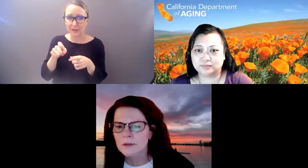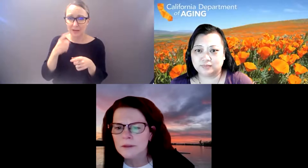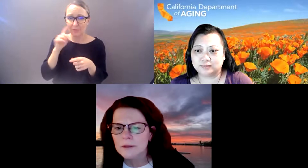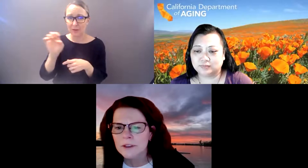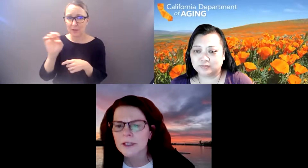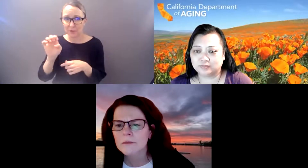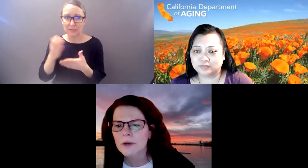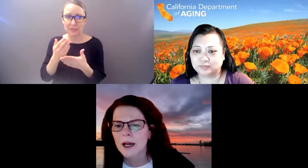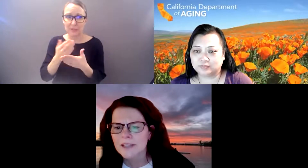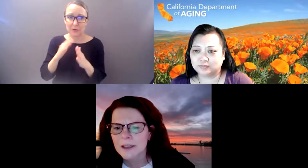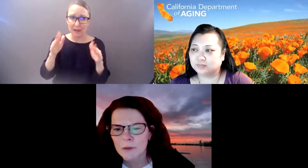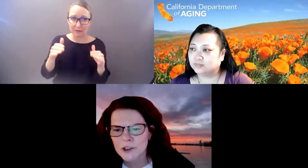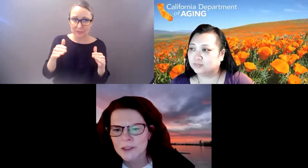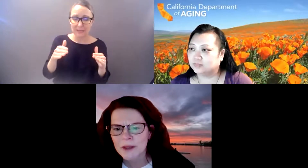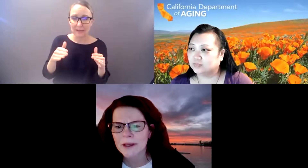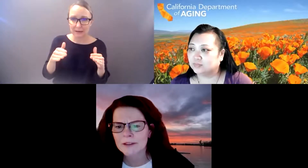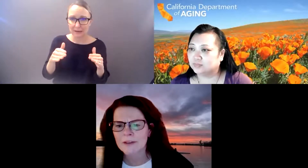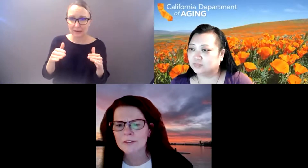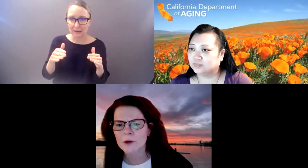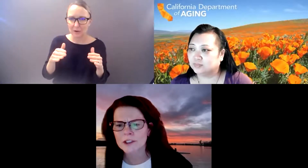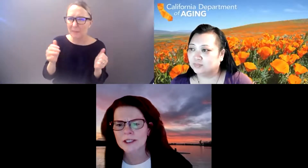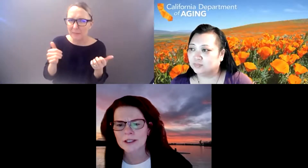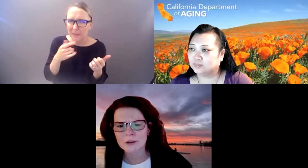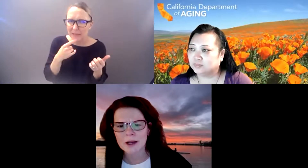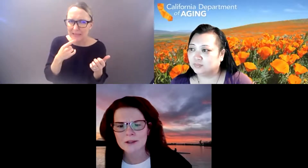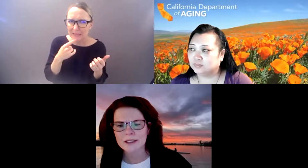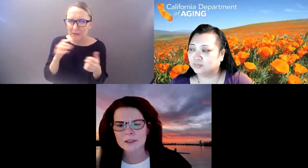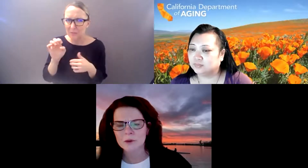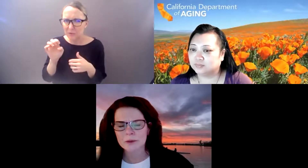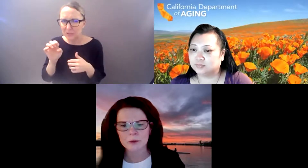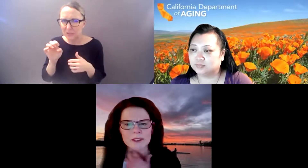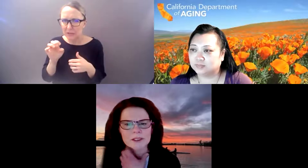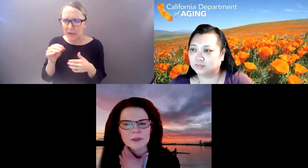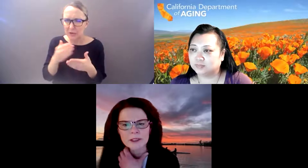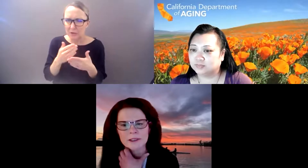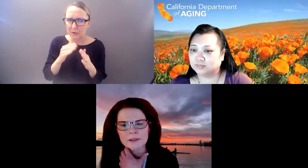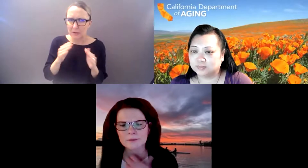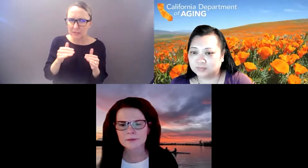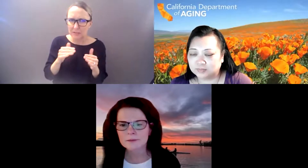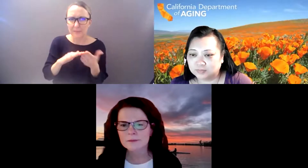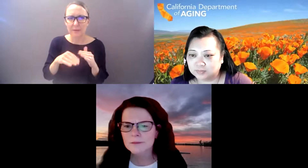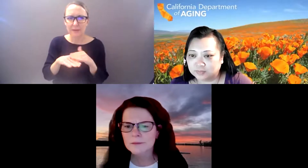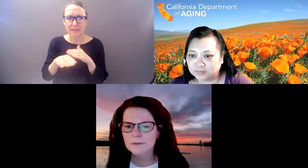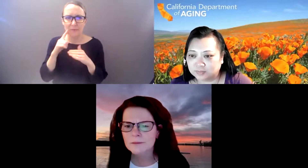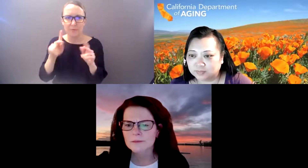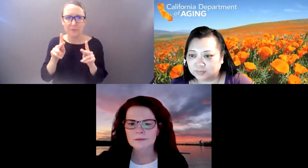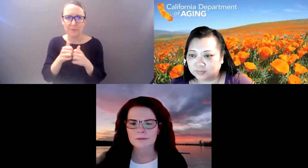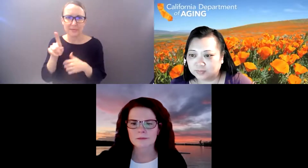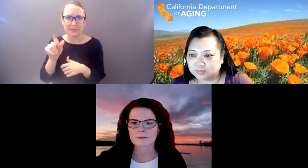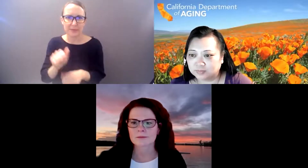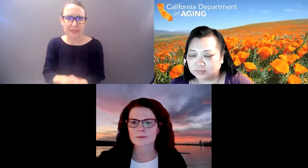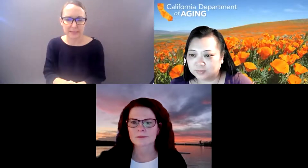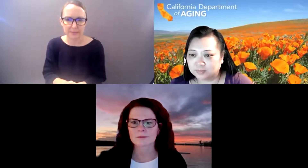accessible? Is it emerging maybe to have emergency and new housing accessible to people with disabilities?